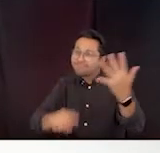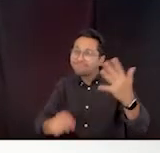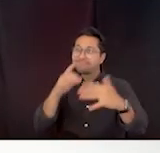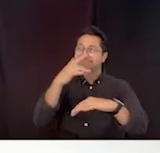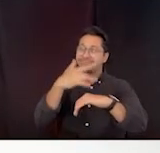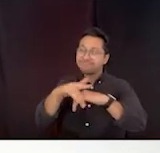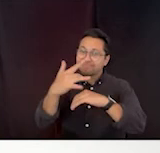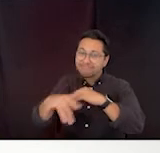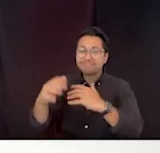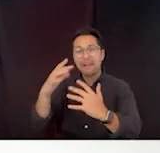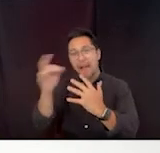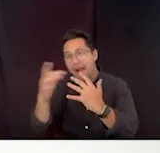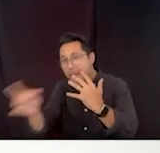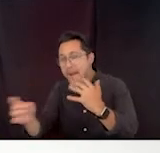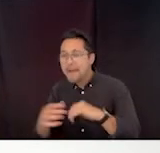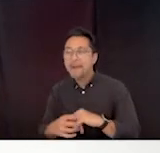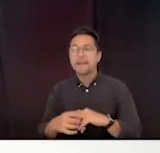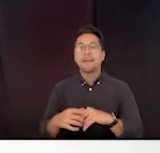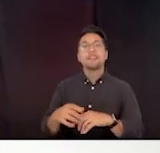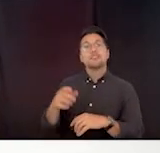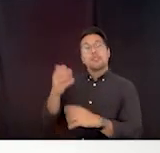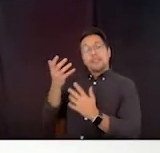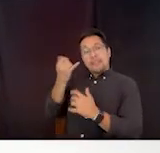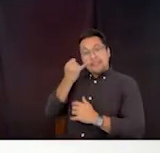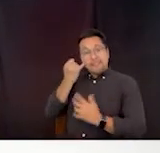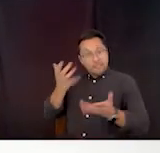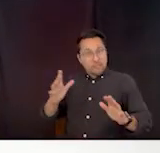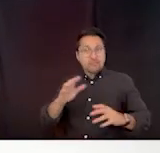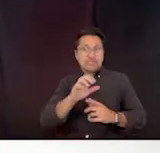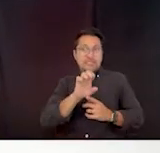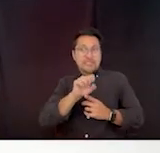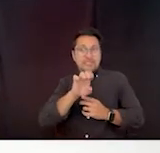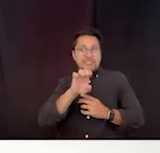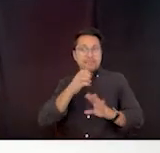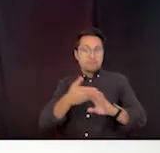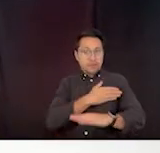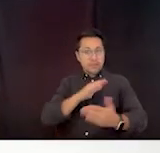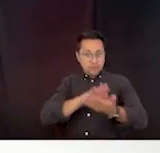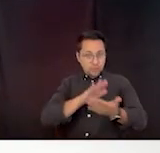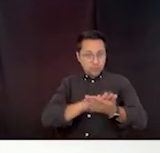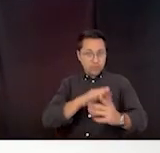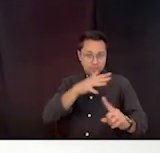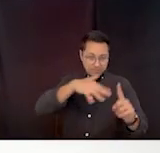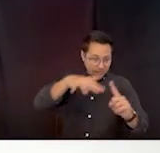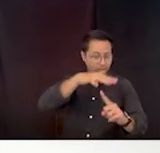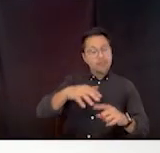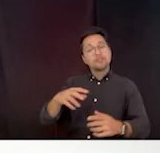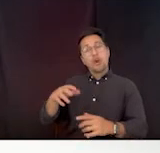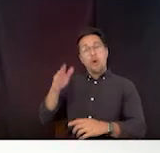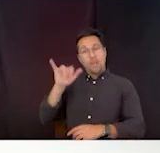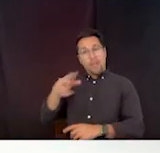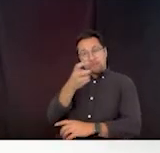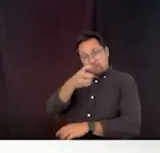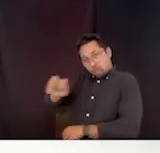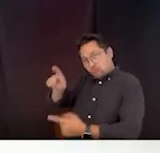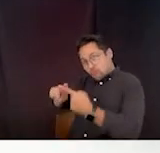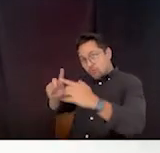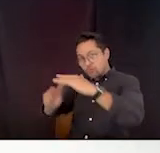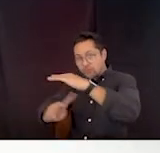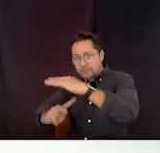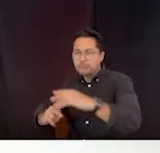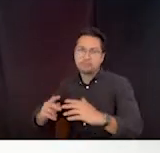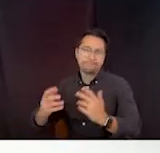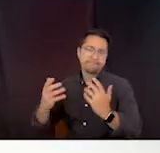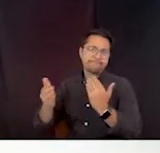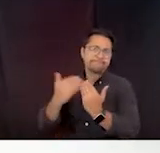family. So if they've been in that ESC preschool setting, then the transition into kindergarten is pretty seamless again. It will involve